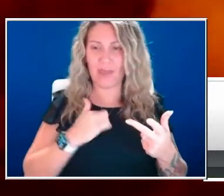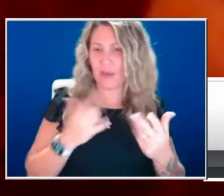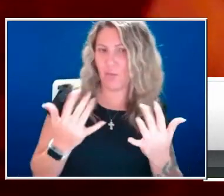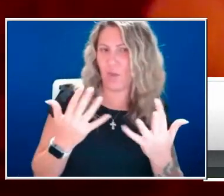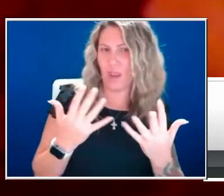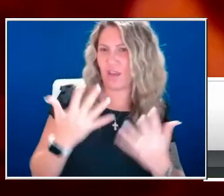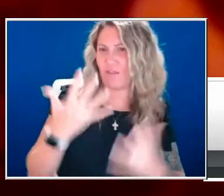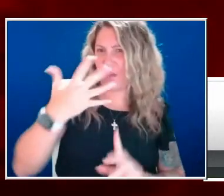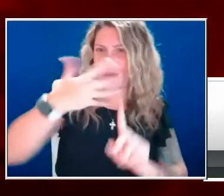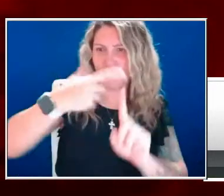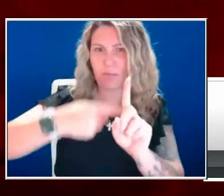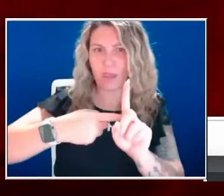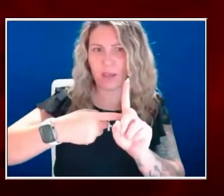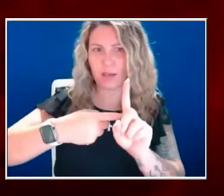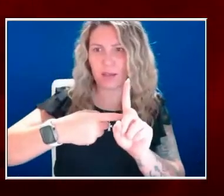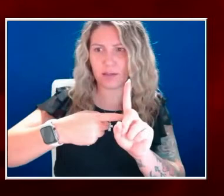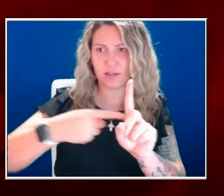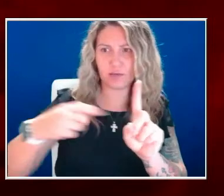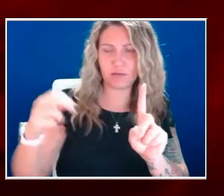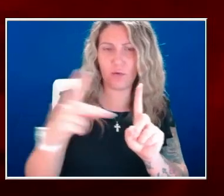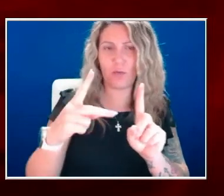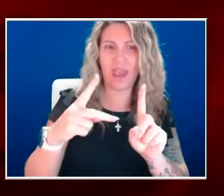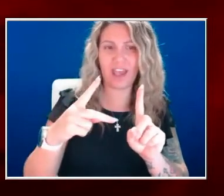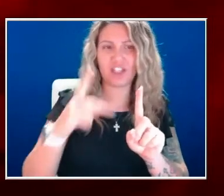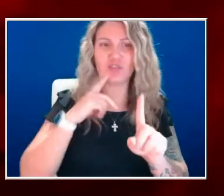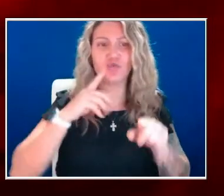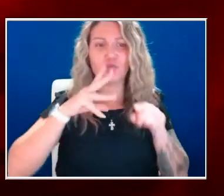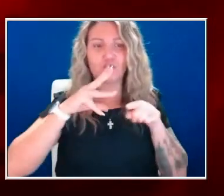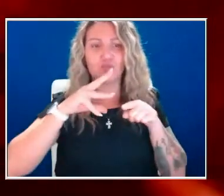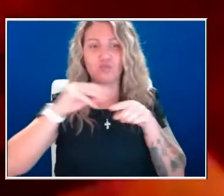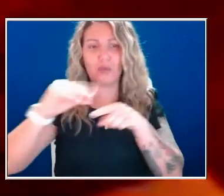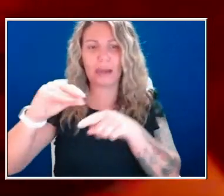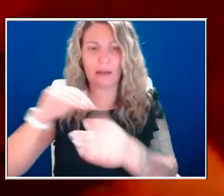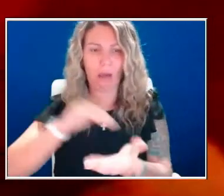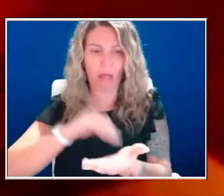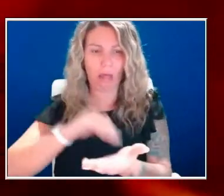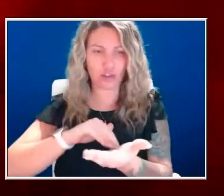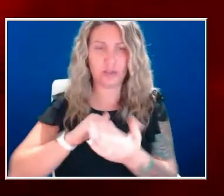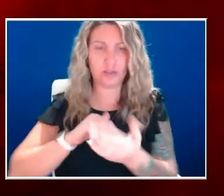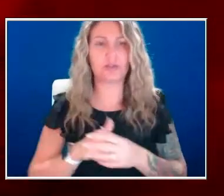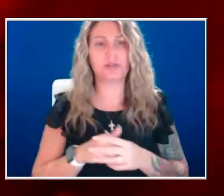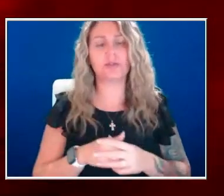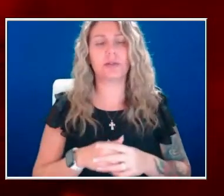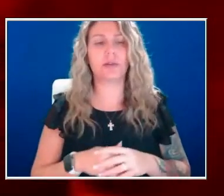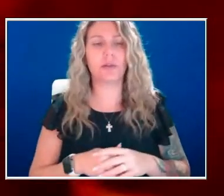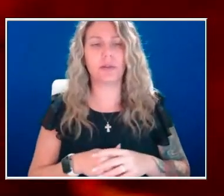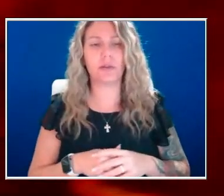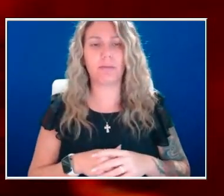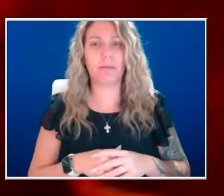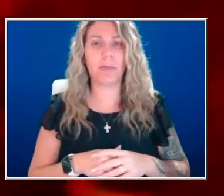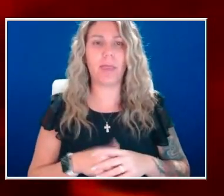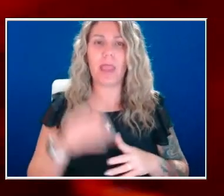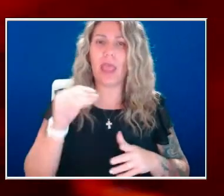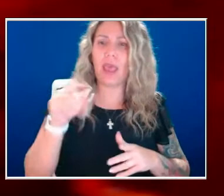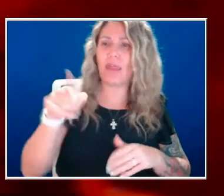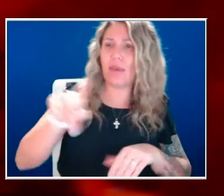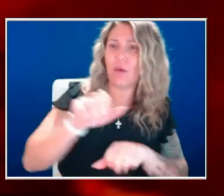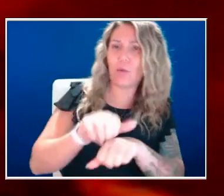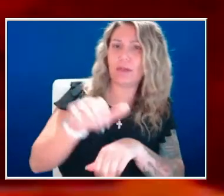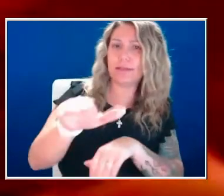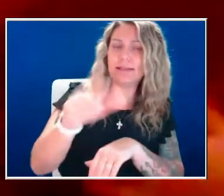months. To go back to radiologist. Yeah, go back to the radiologist, and they'll send